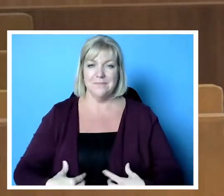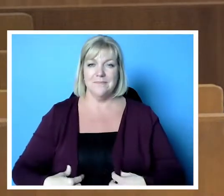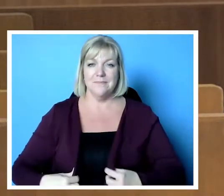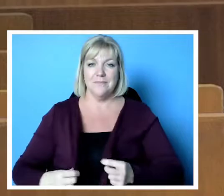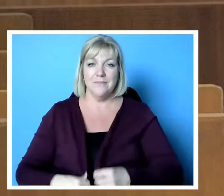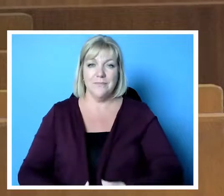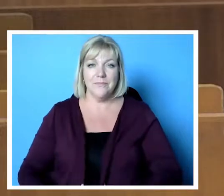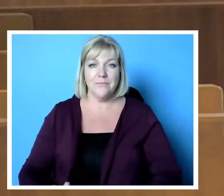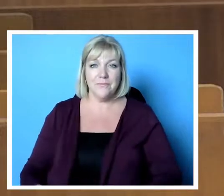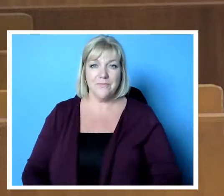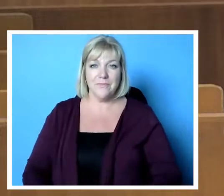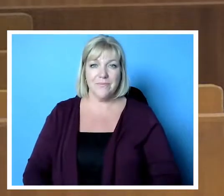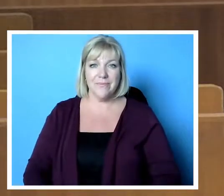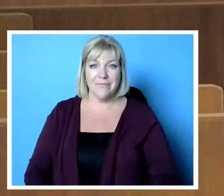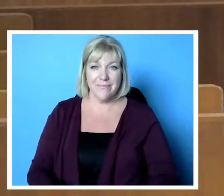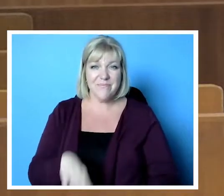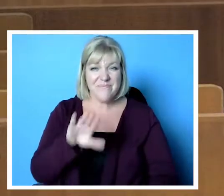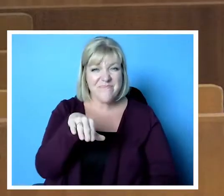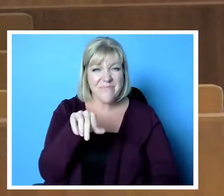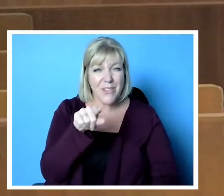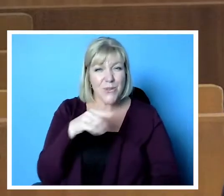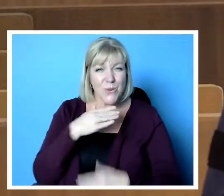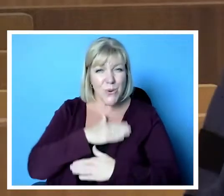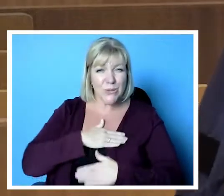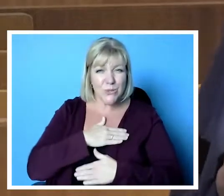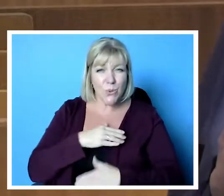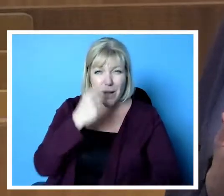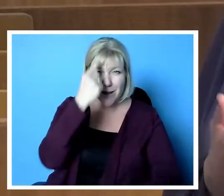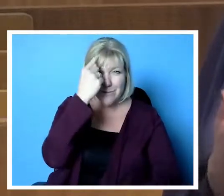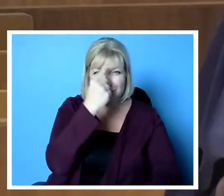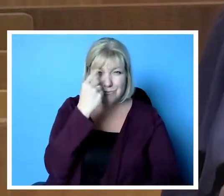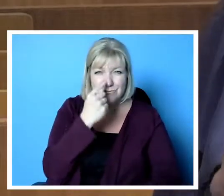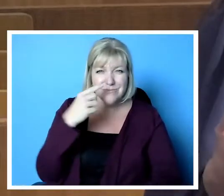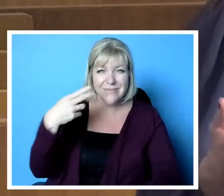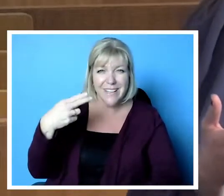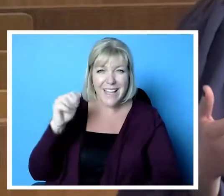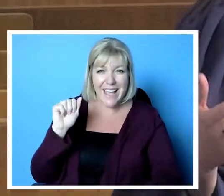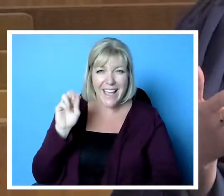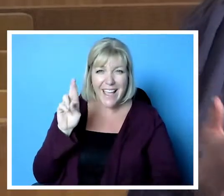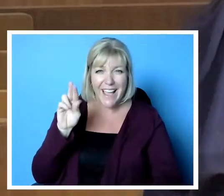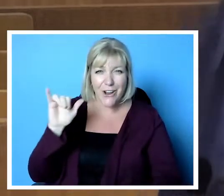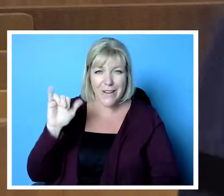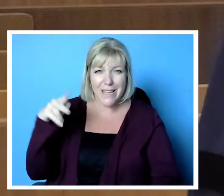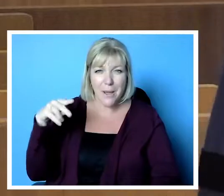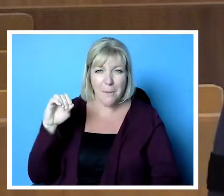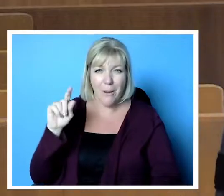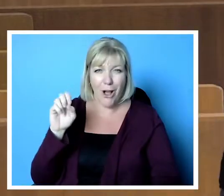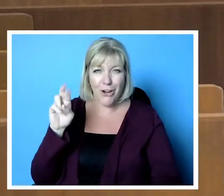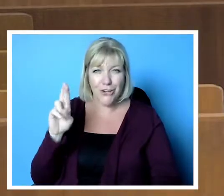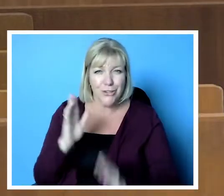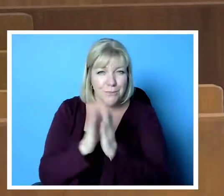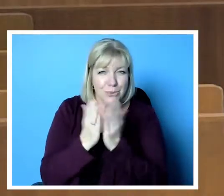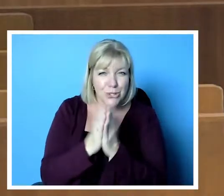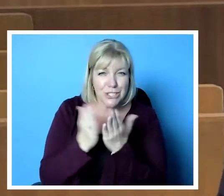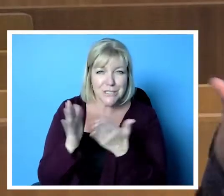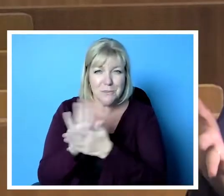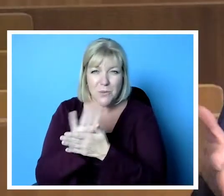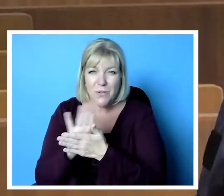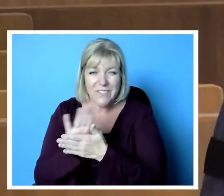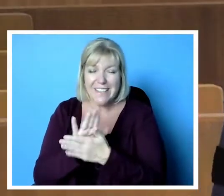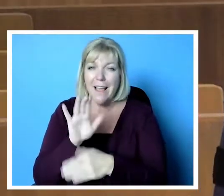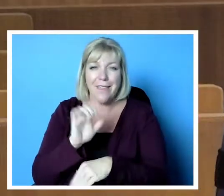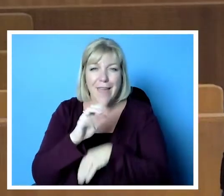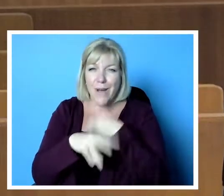If you have enjoyed the Harry Potter books or movies, you know that there is much to love. A world